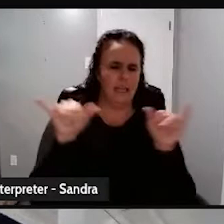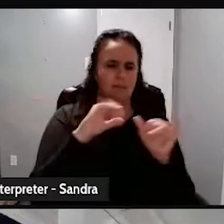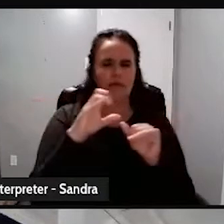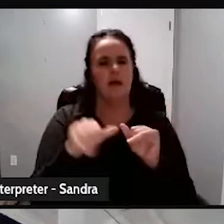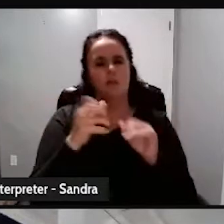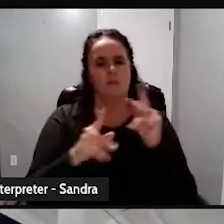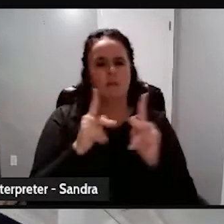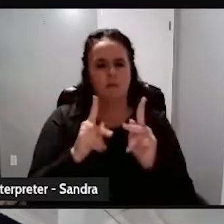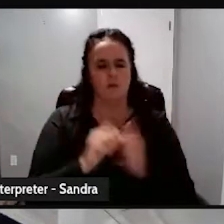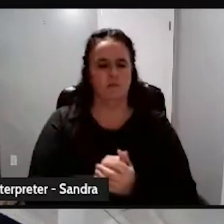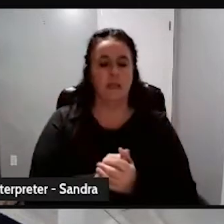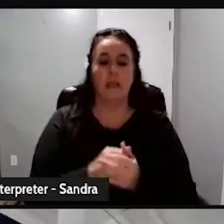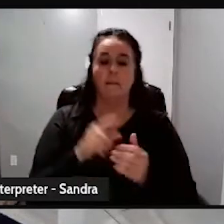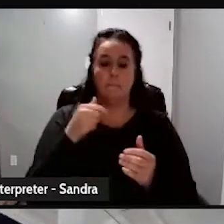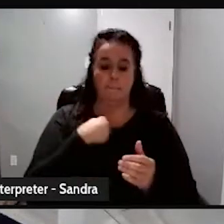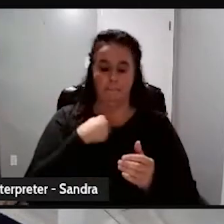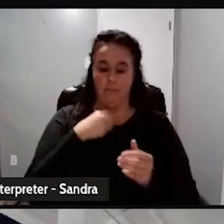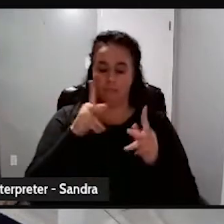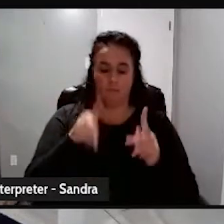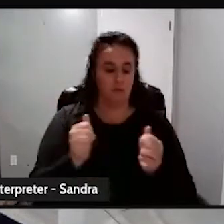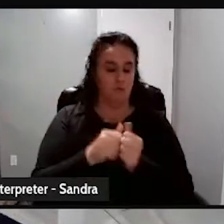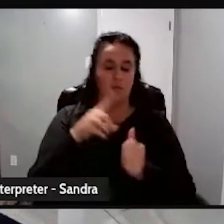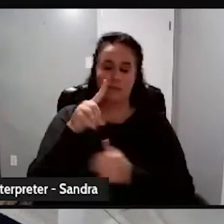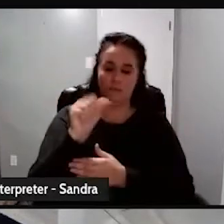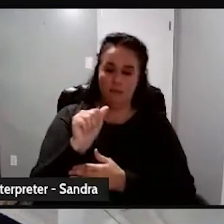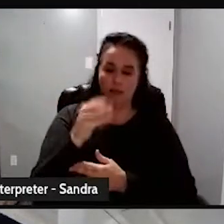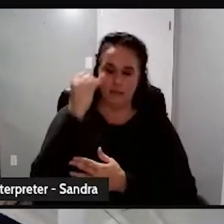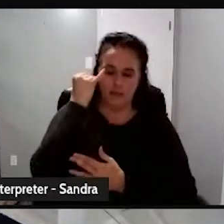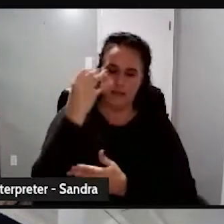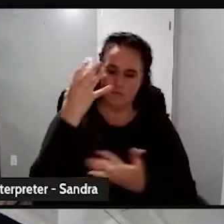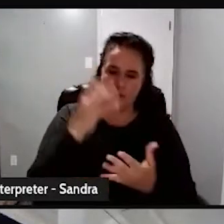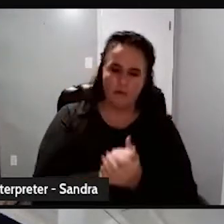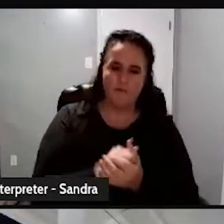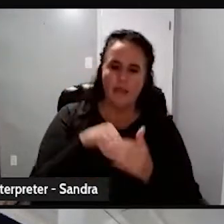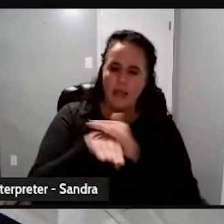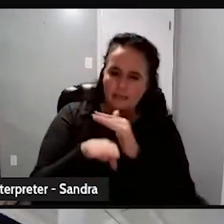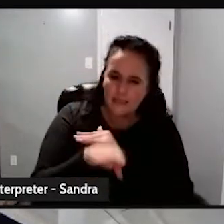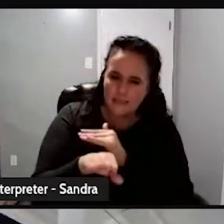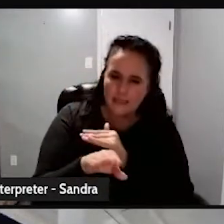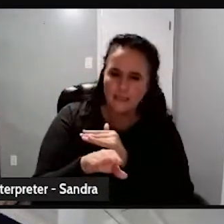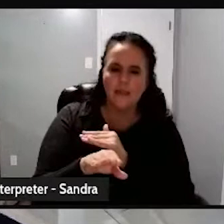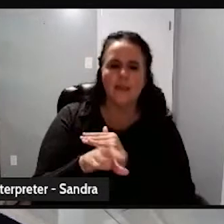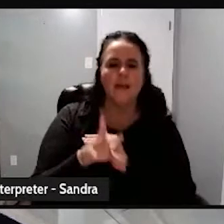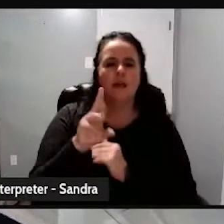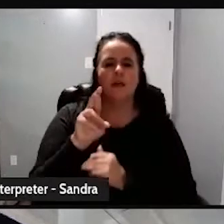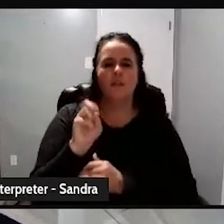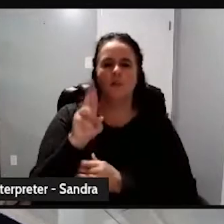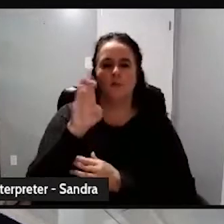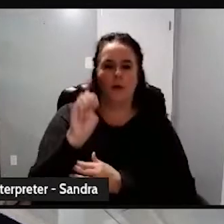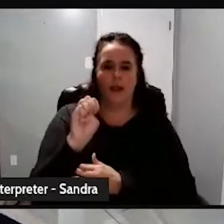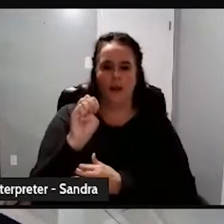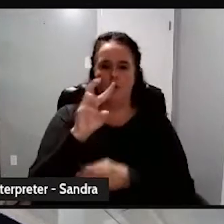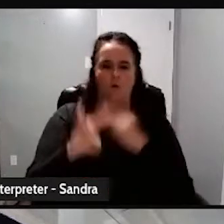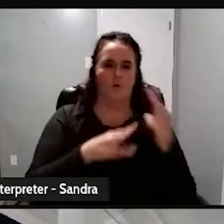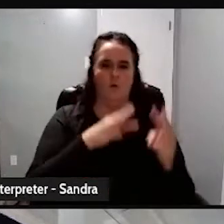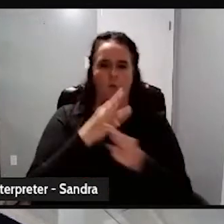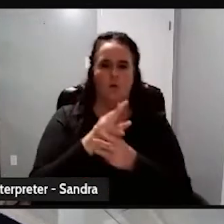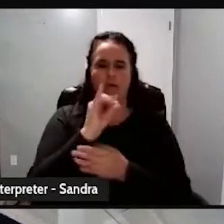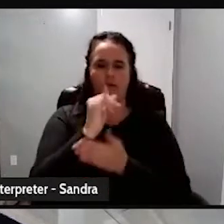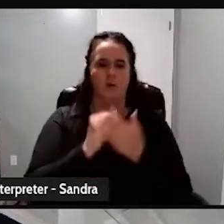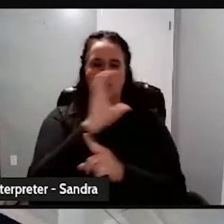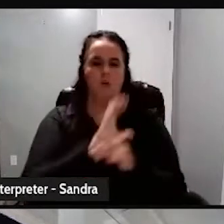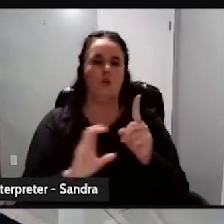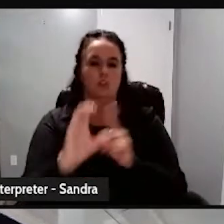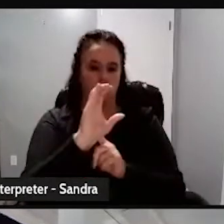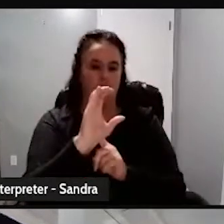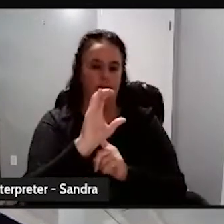with a disability, it is the idea of accessing the rarefied world of arts culture